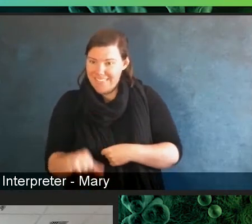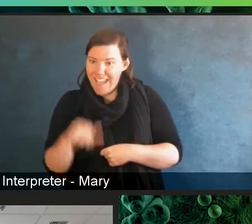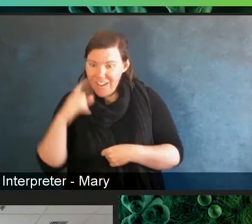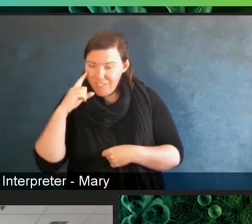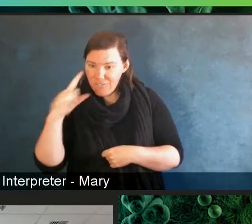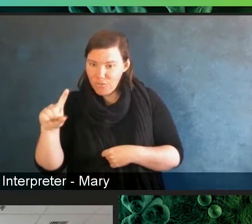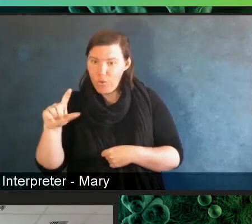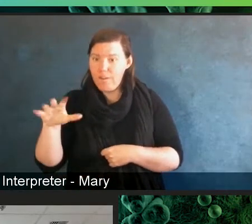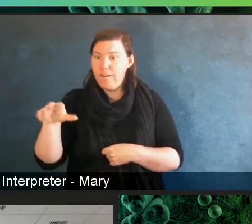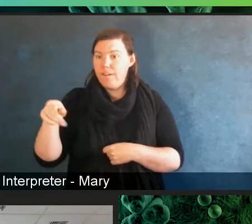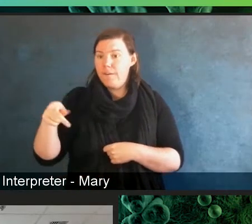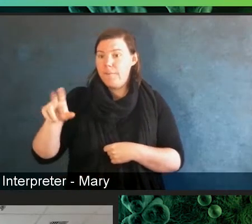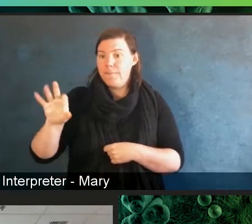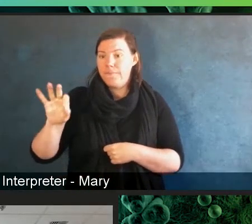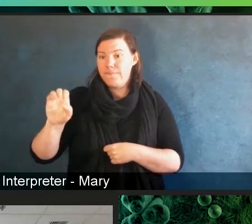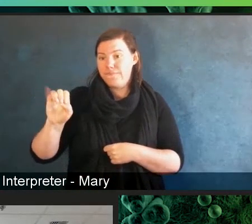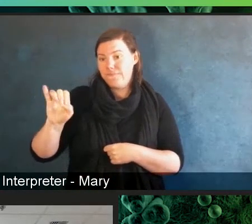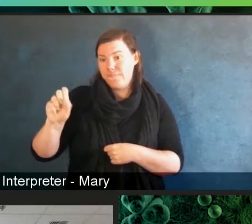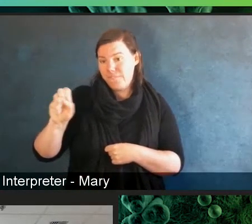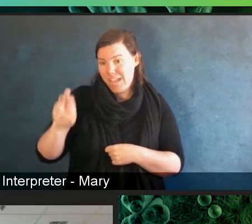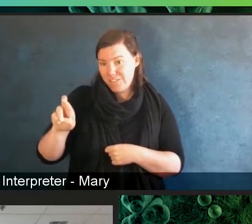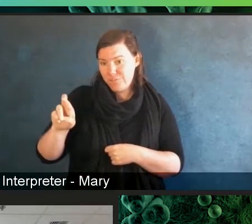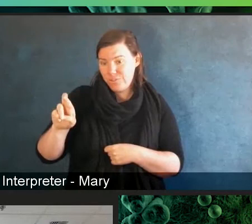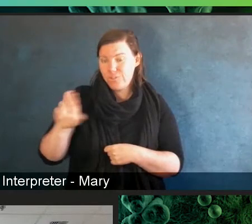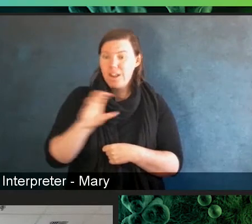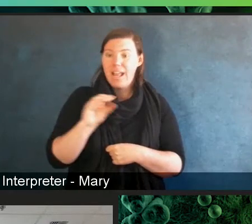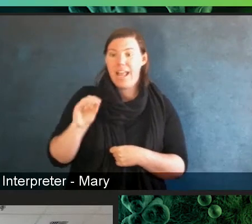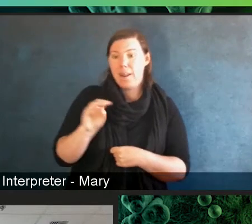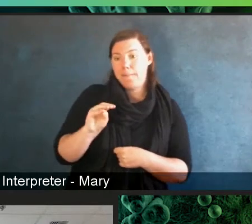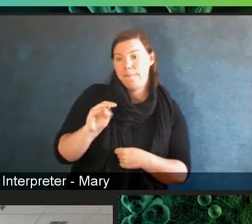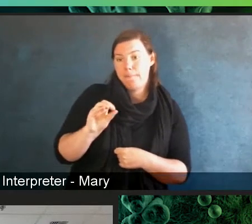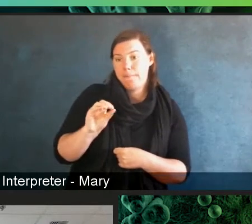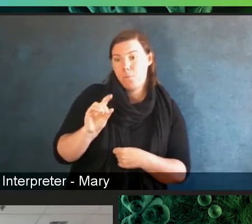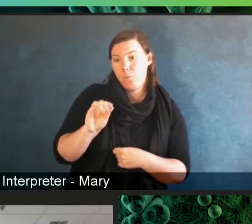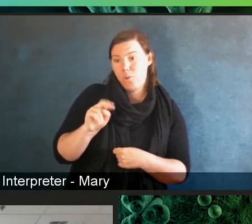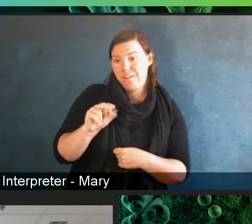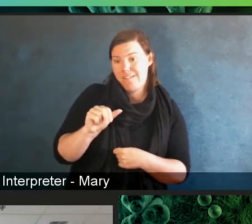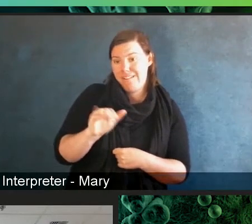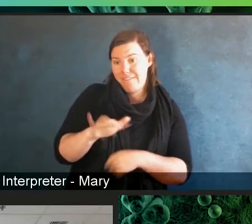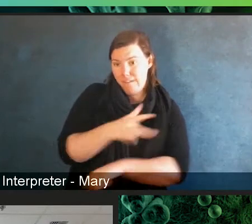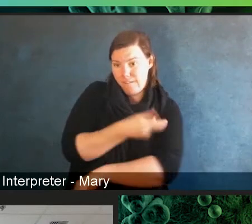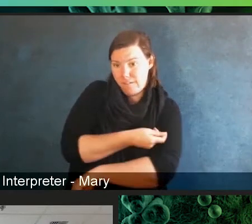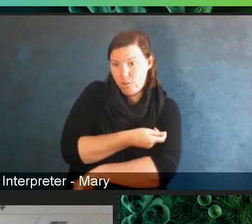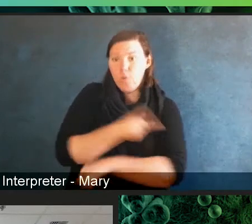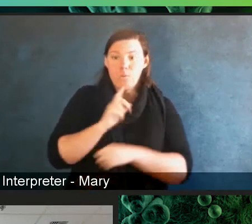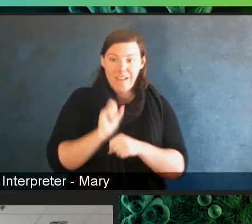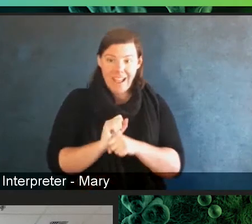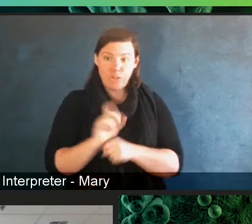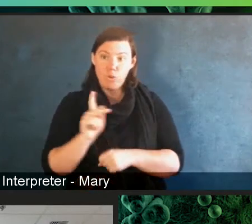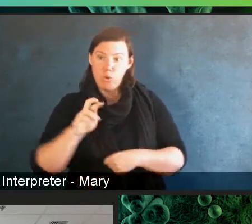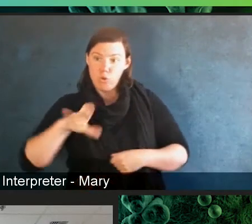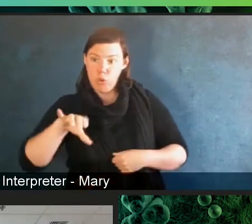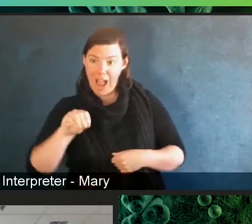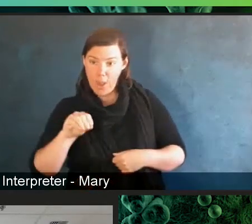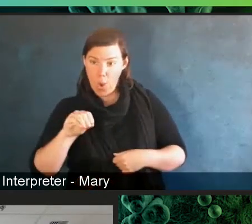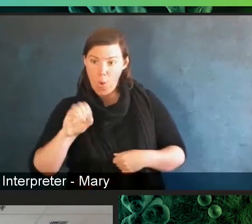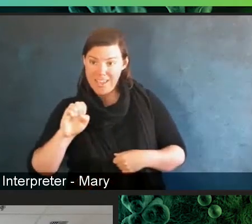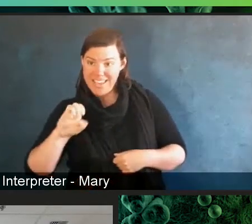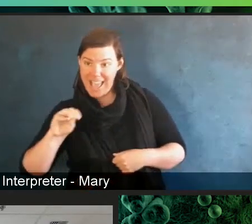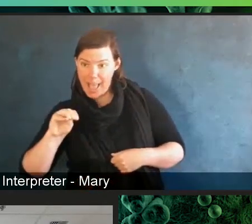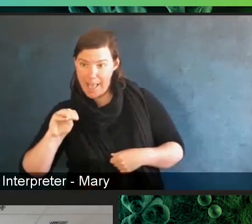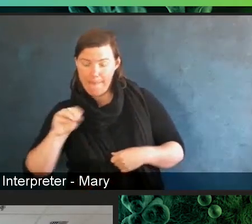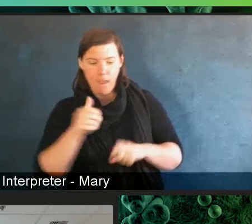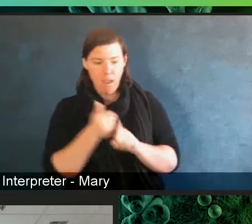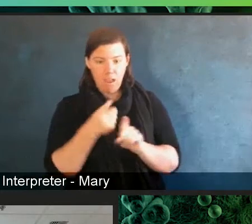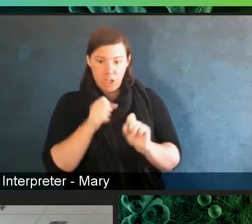changed the protein to make it a better type of protein that can be used in vaccines. That's a fantastic